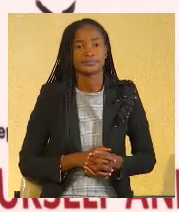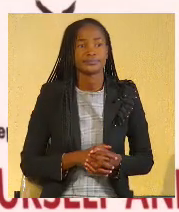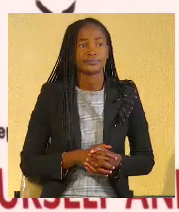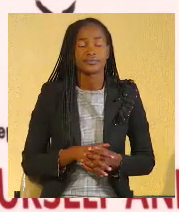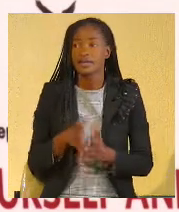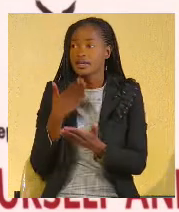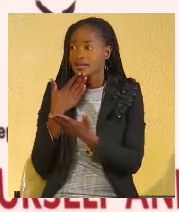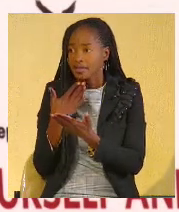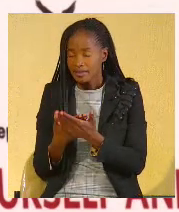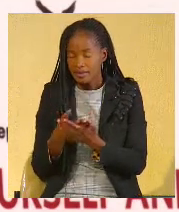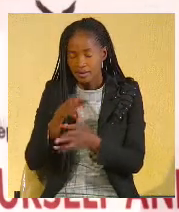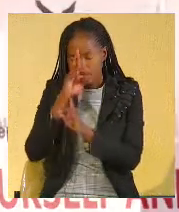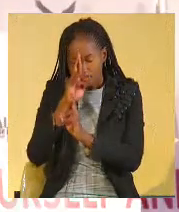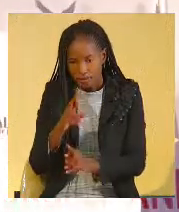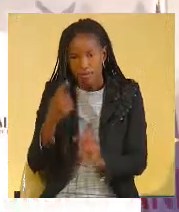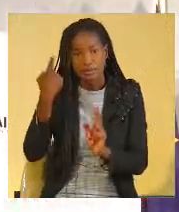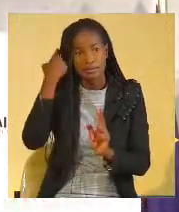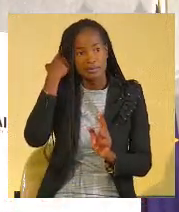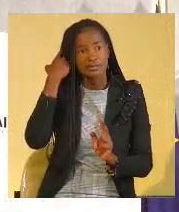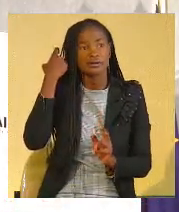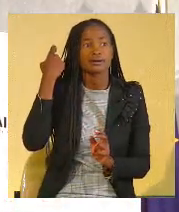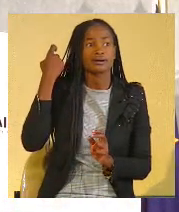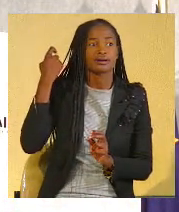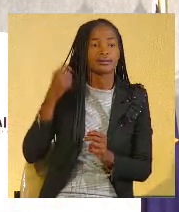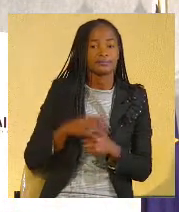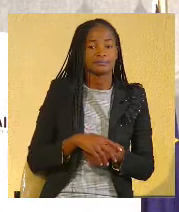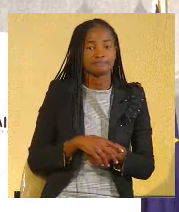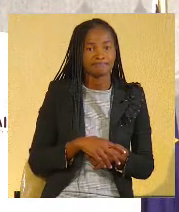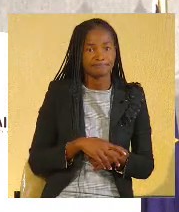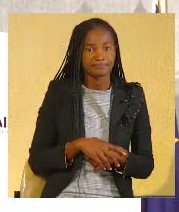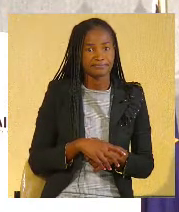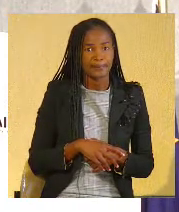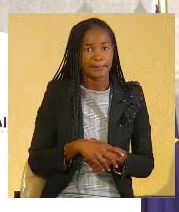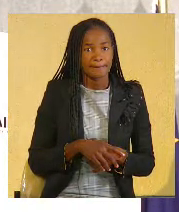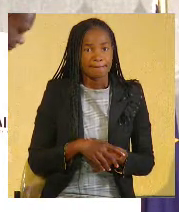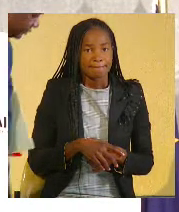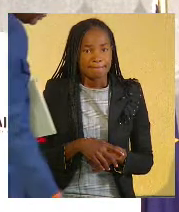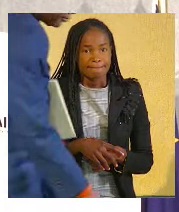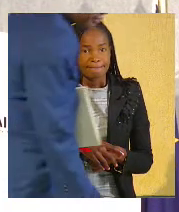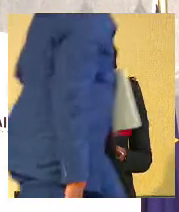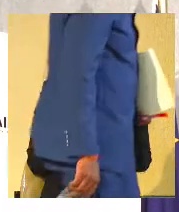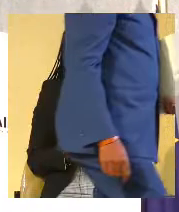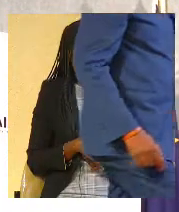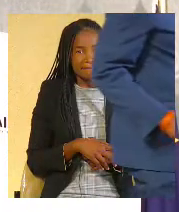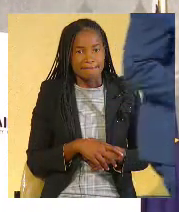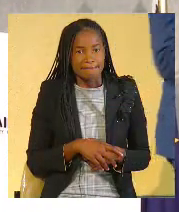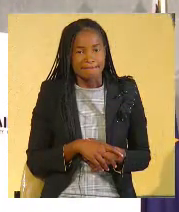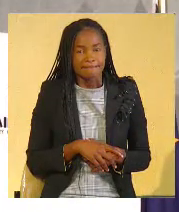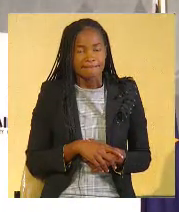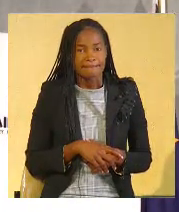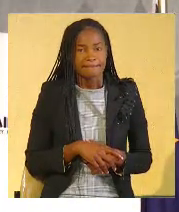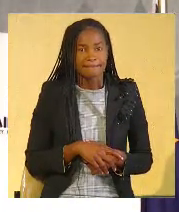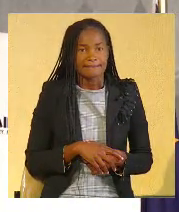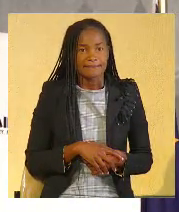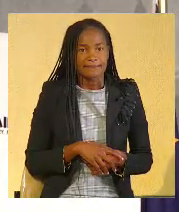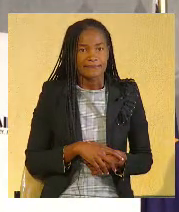Thank you very much, Honorable Minister, for that update on Cabinet decisions taken in the time of the state